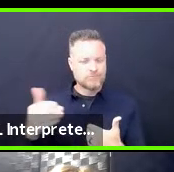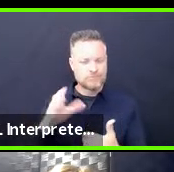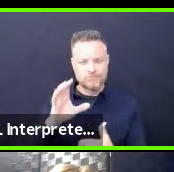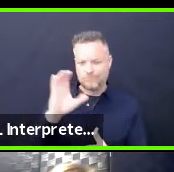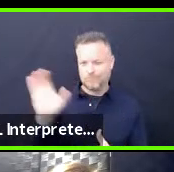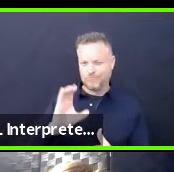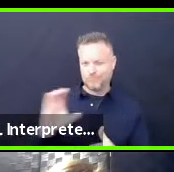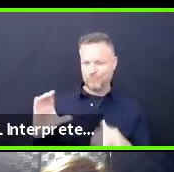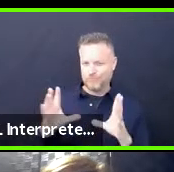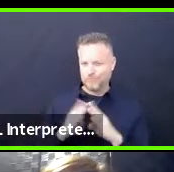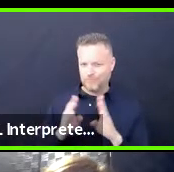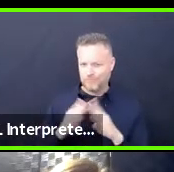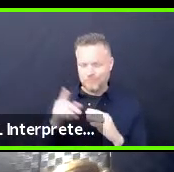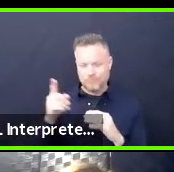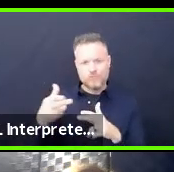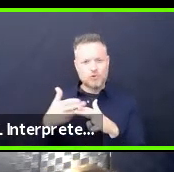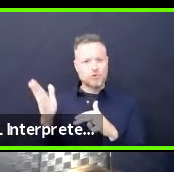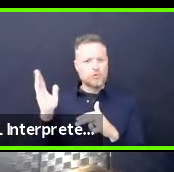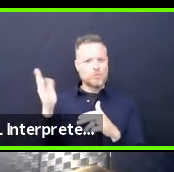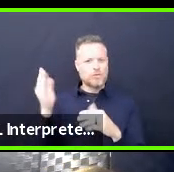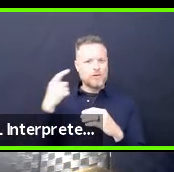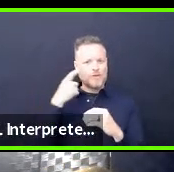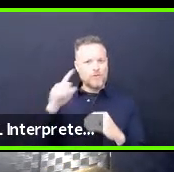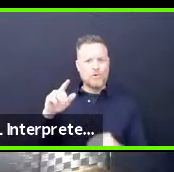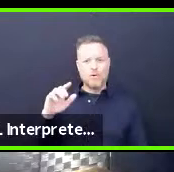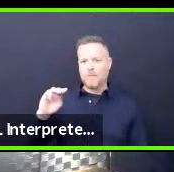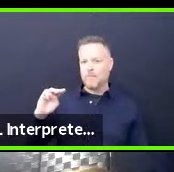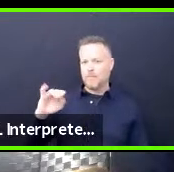meetings and give us a short presentation.